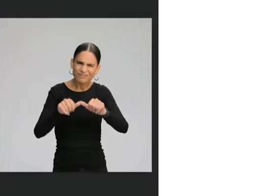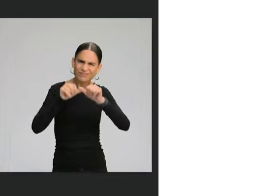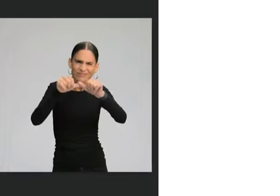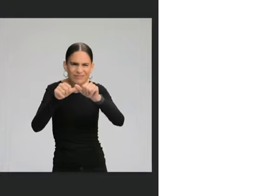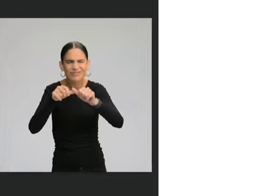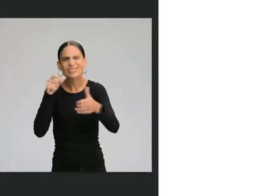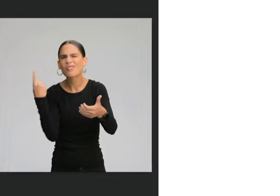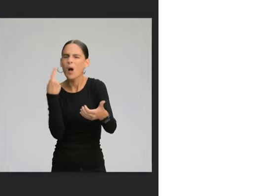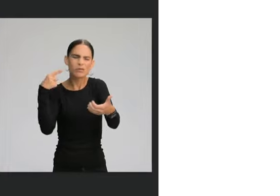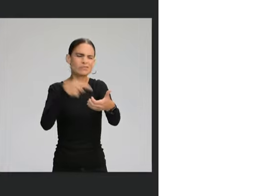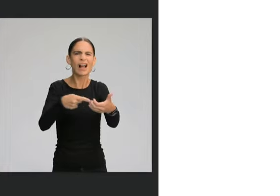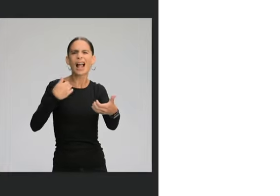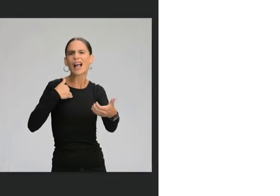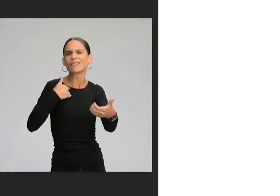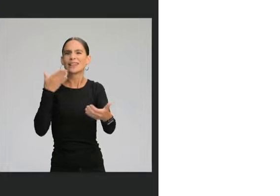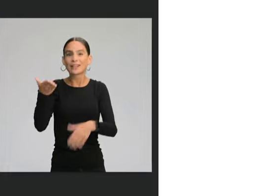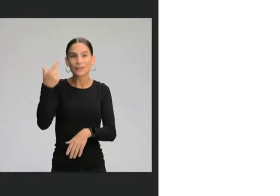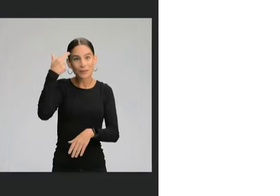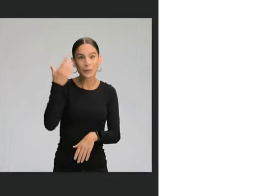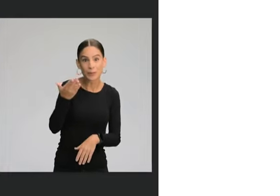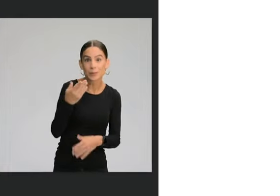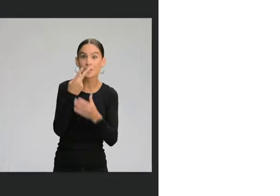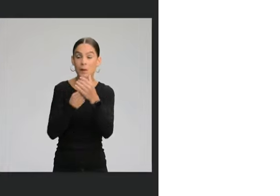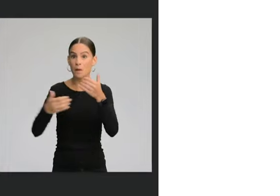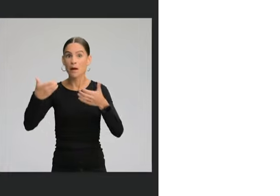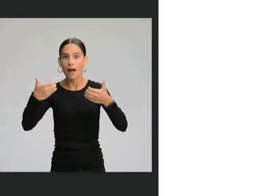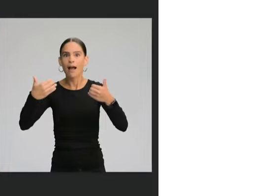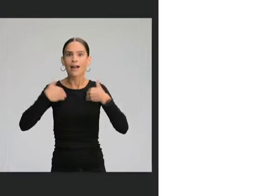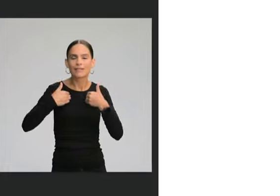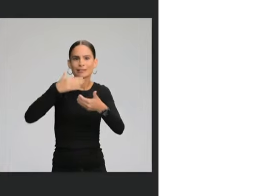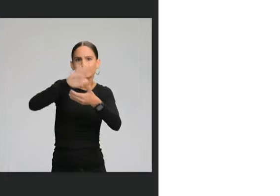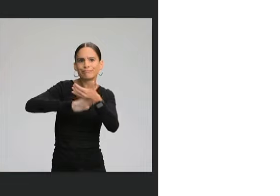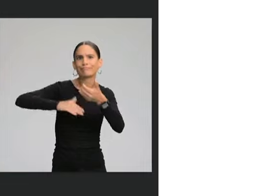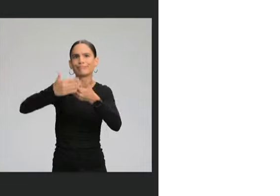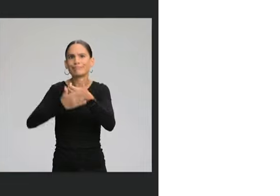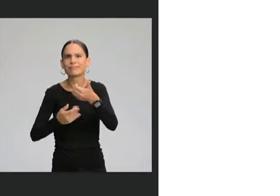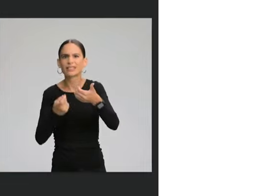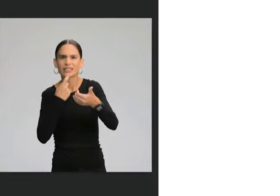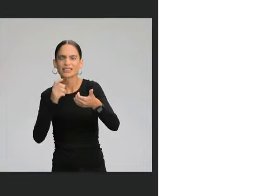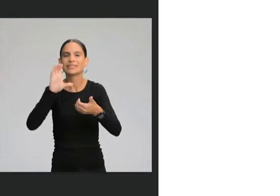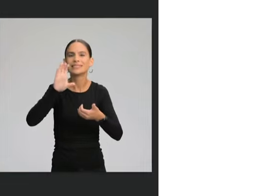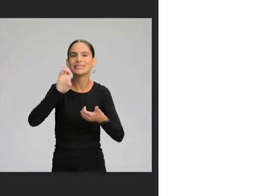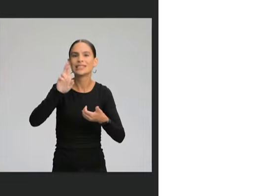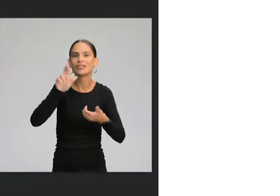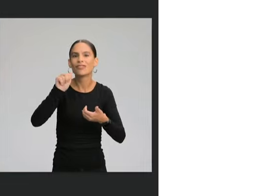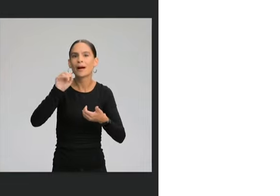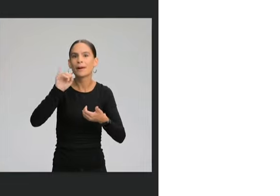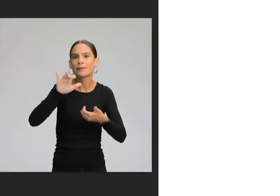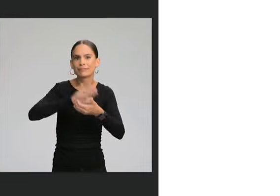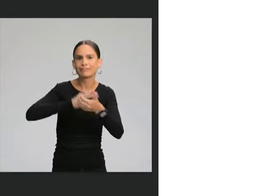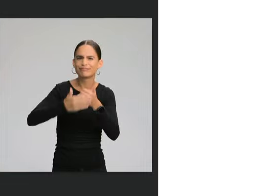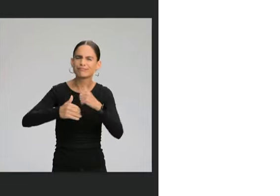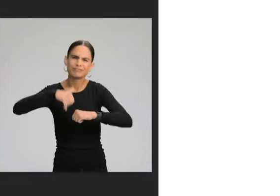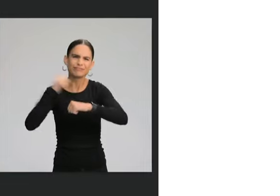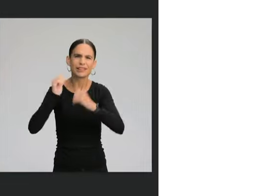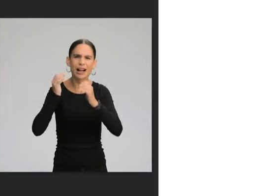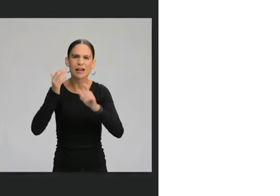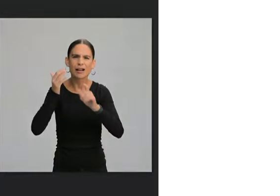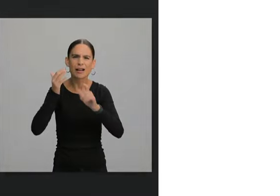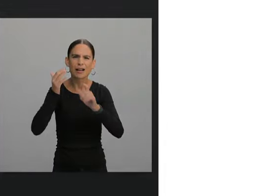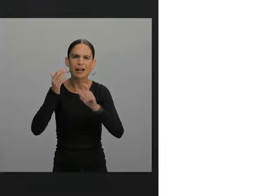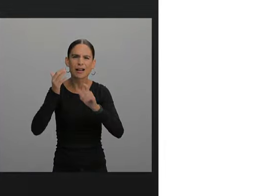you. Okay. Both models have ceramic shield, tougher than any smartphone glass. Okay. Aerospace grade aluminum